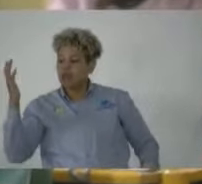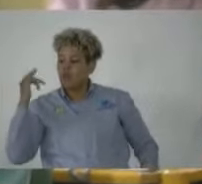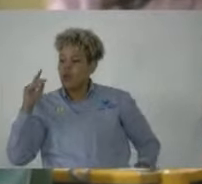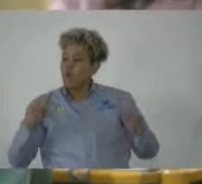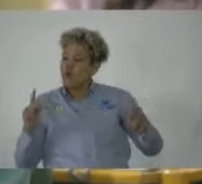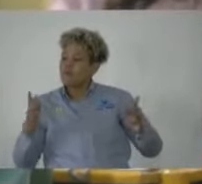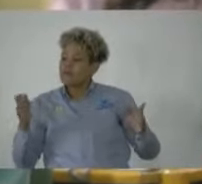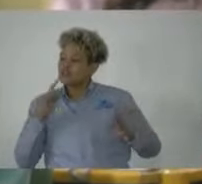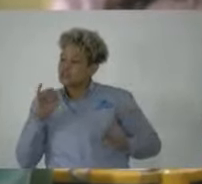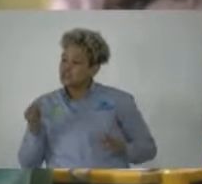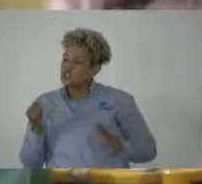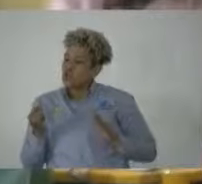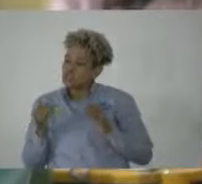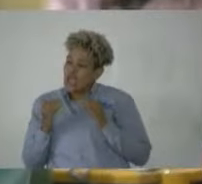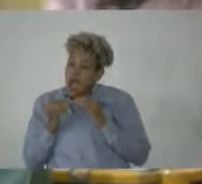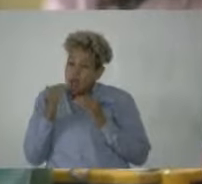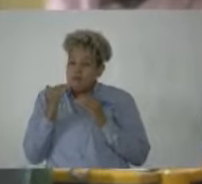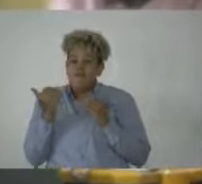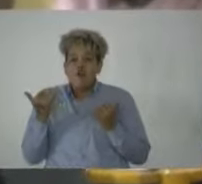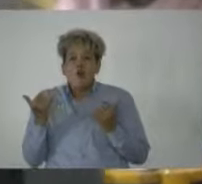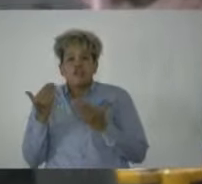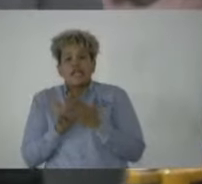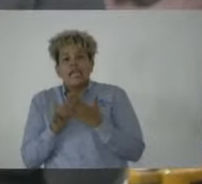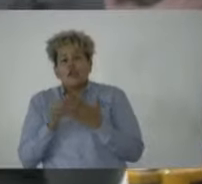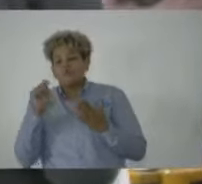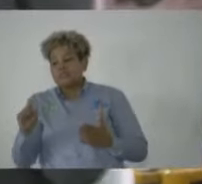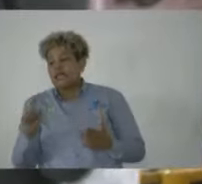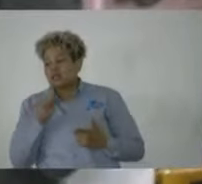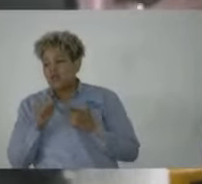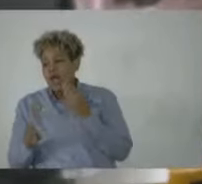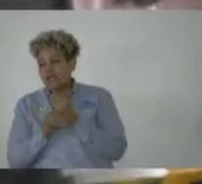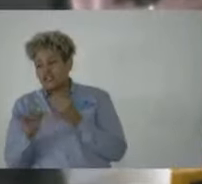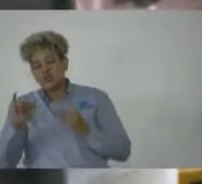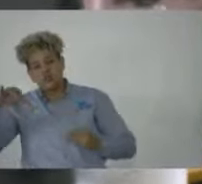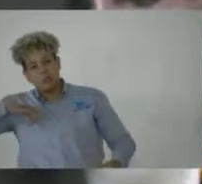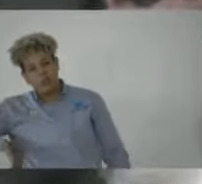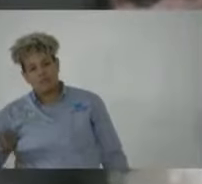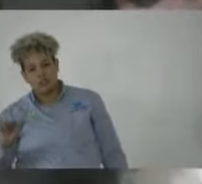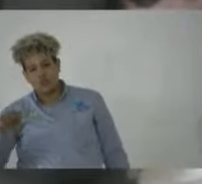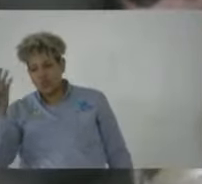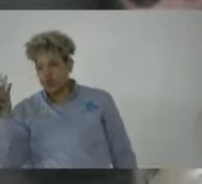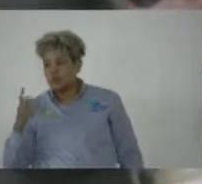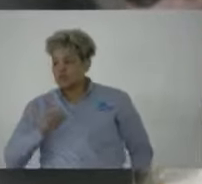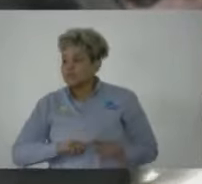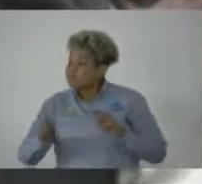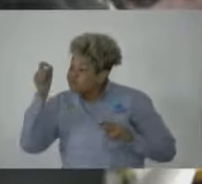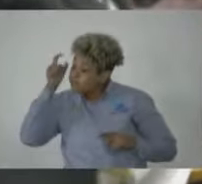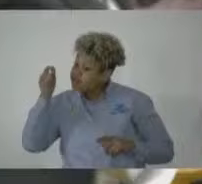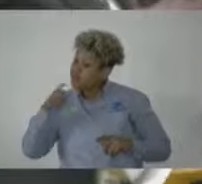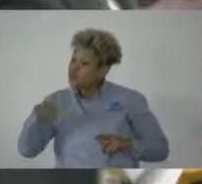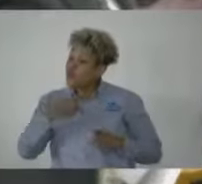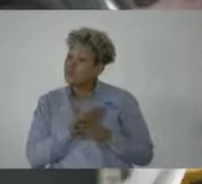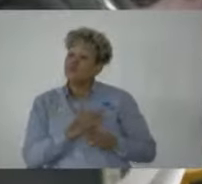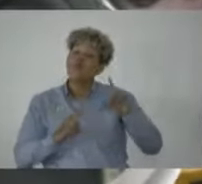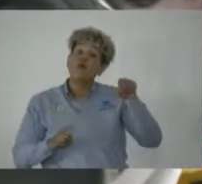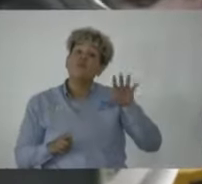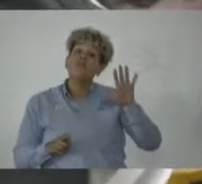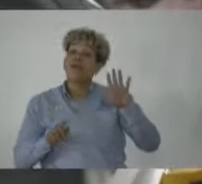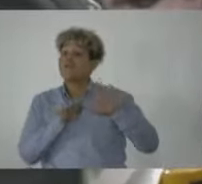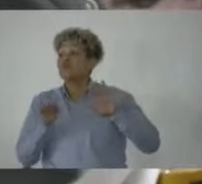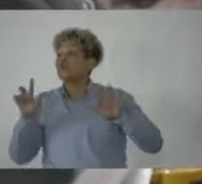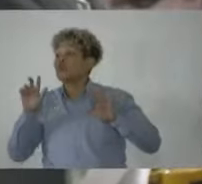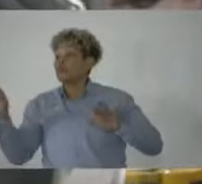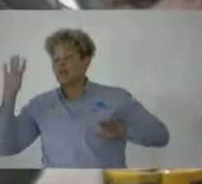persons who are just above the current income tax threshold to also benefit. However, Madam Speaker, so those between 1.5 and 3